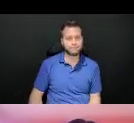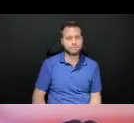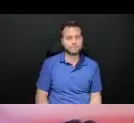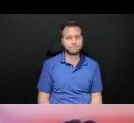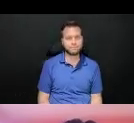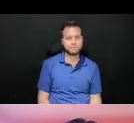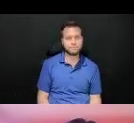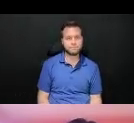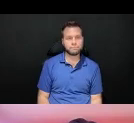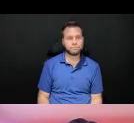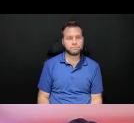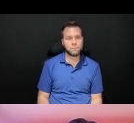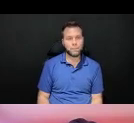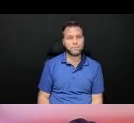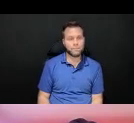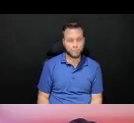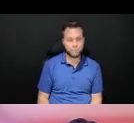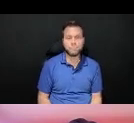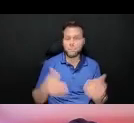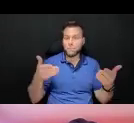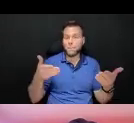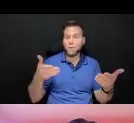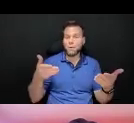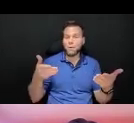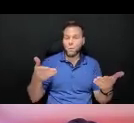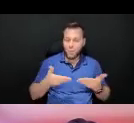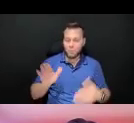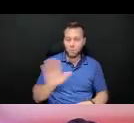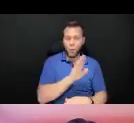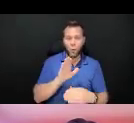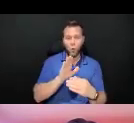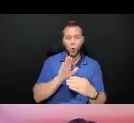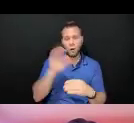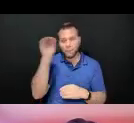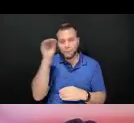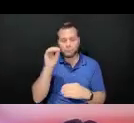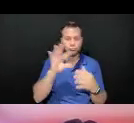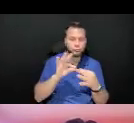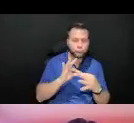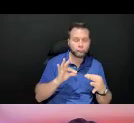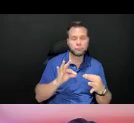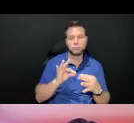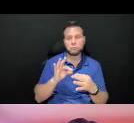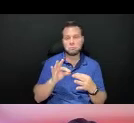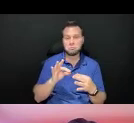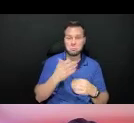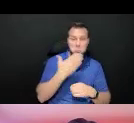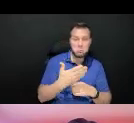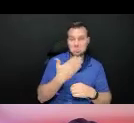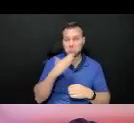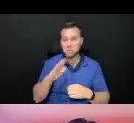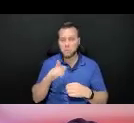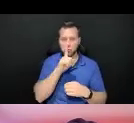And then please also, we invite your feedback. As Isabella was saying early on, we really want to make sure that these